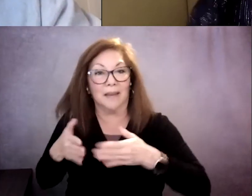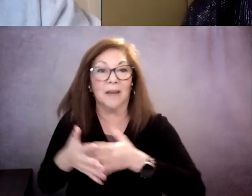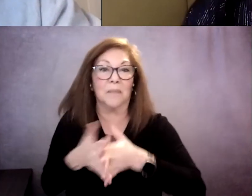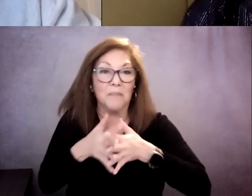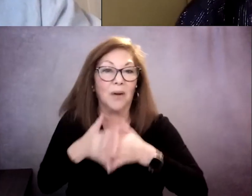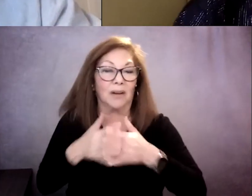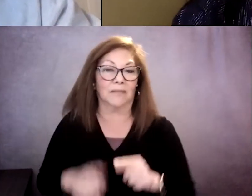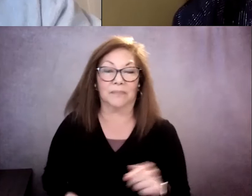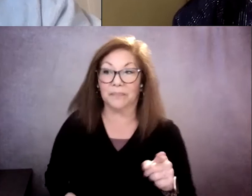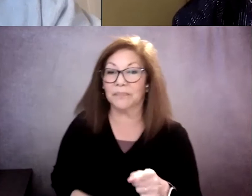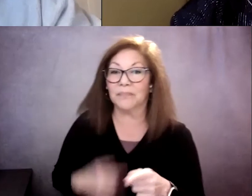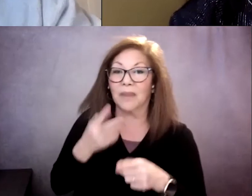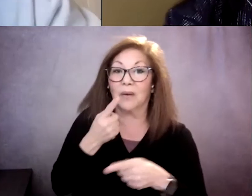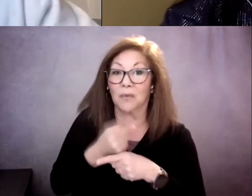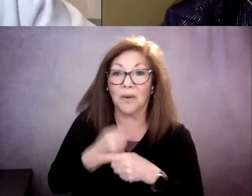Right. Um,